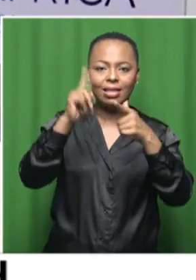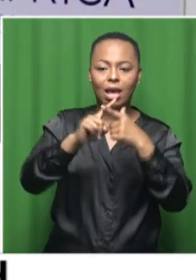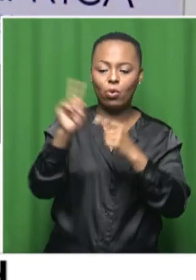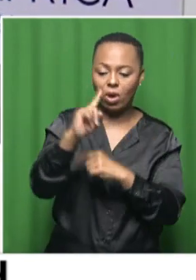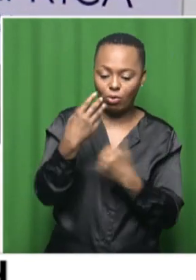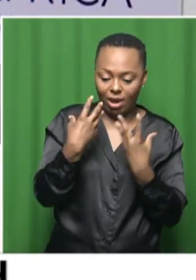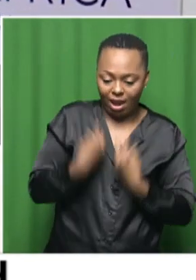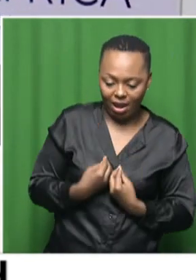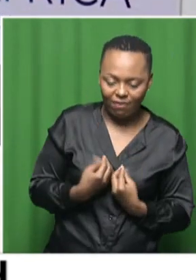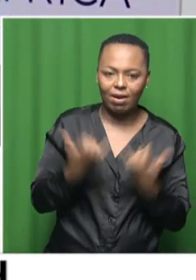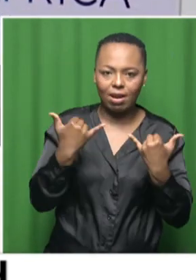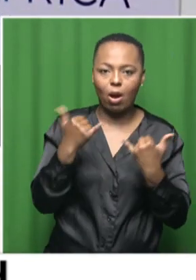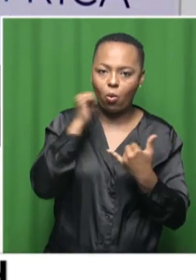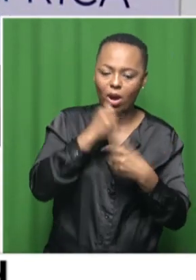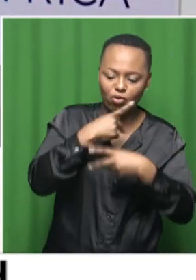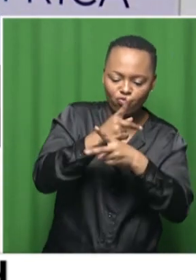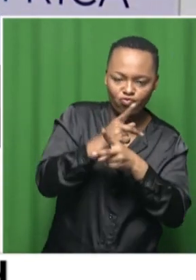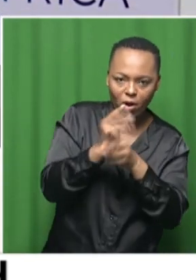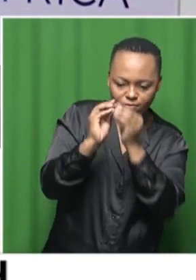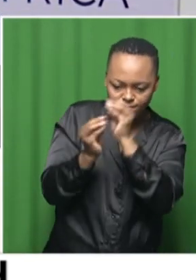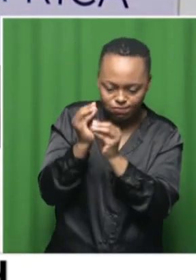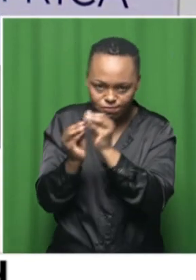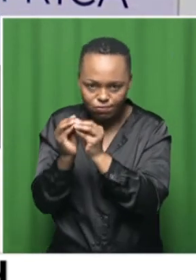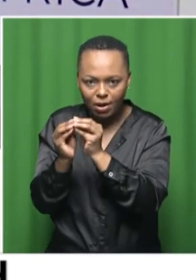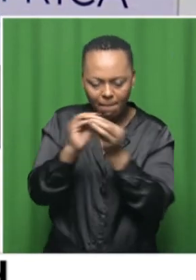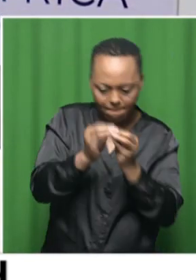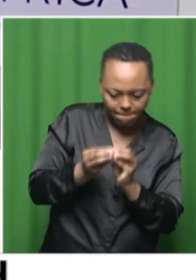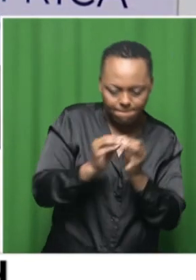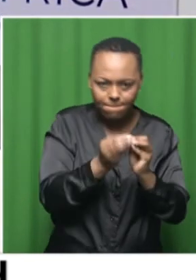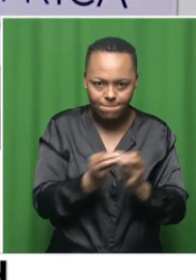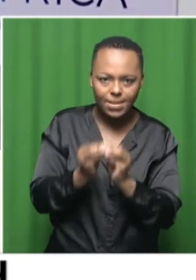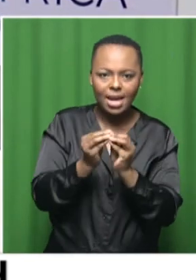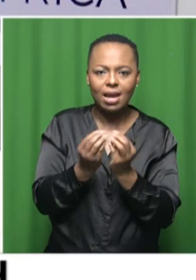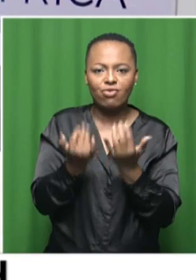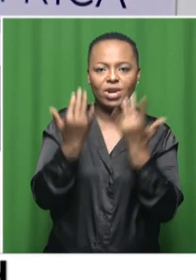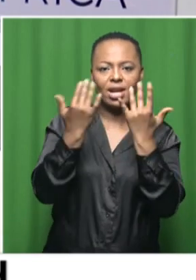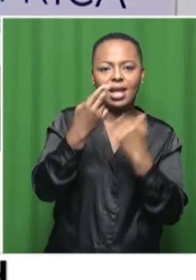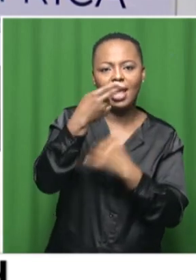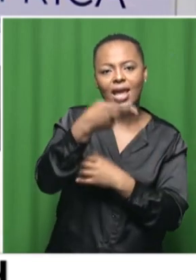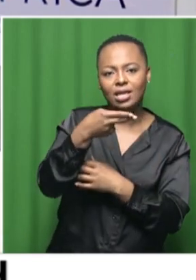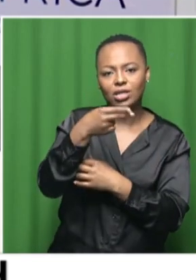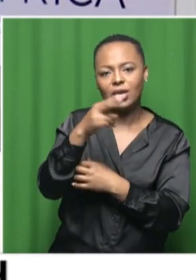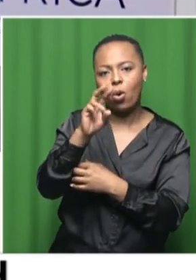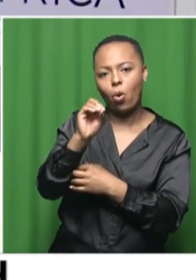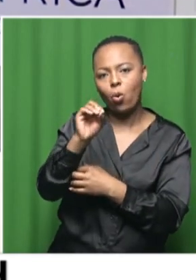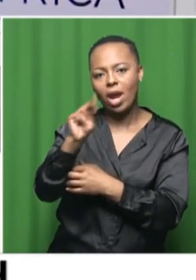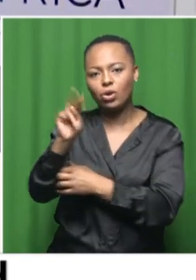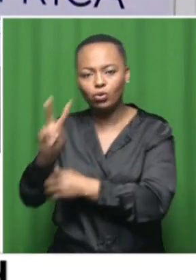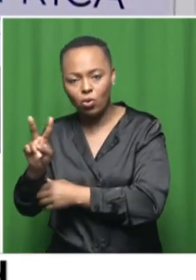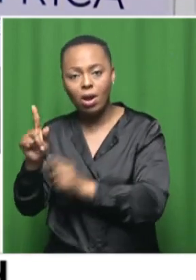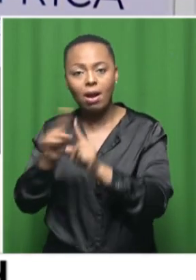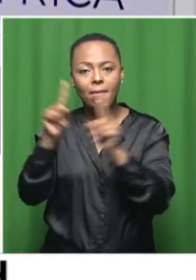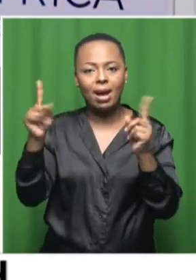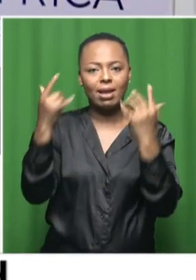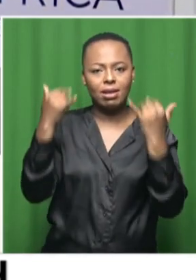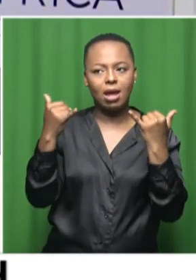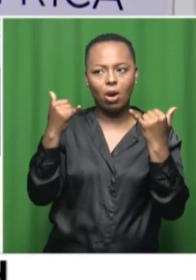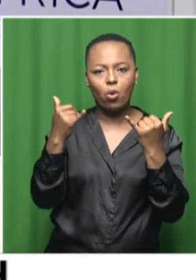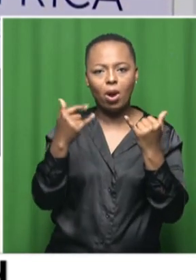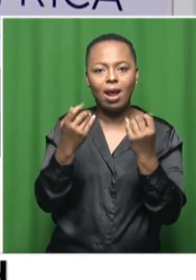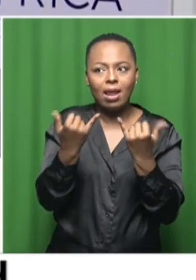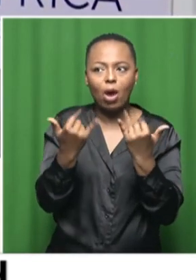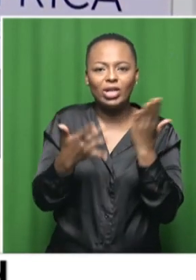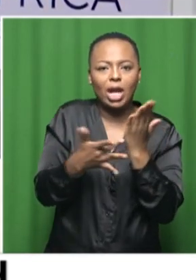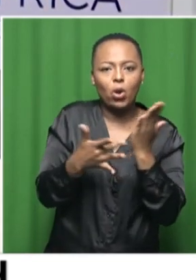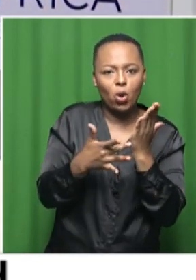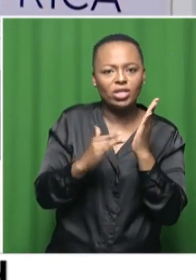is the case with the production of grey hydrogen. But we are convinced that the cost curve, with the maturity of technology,